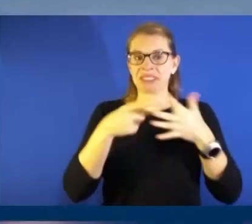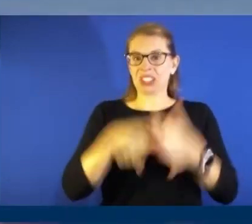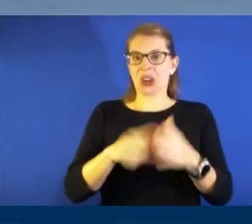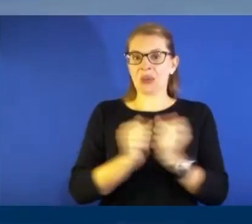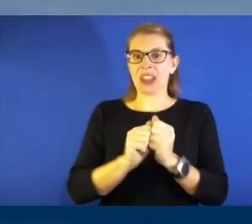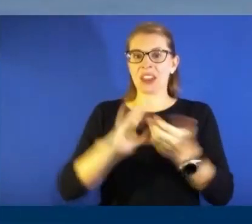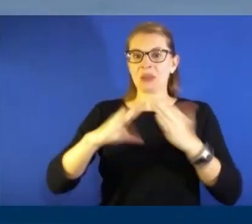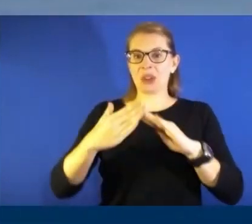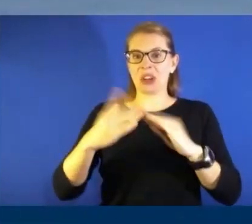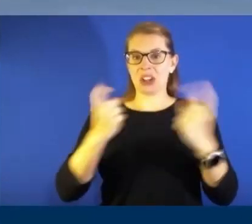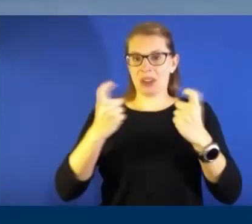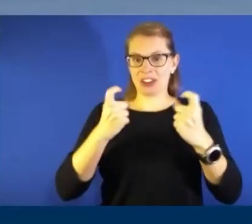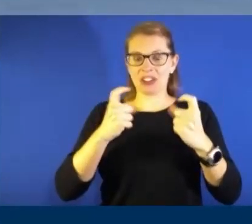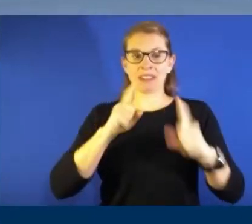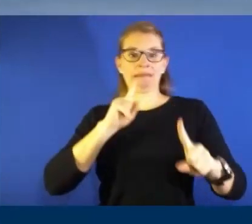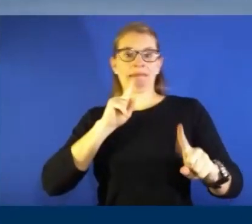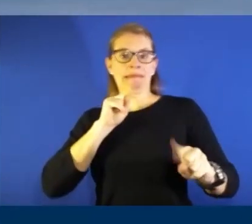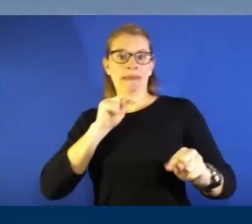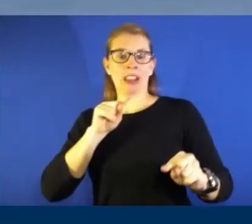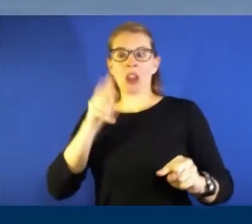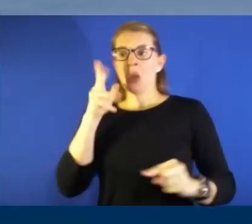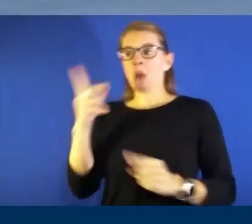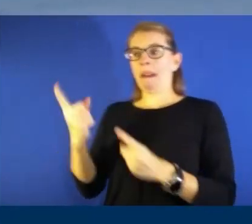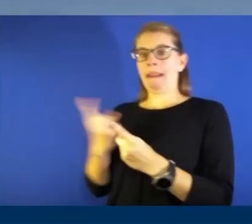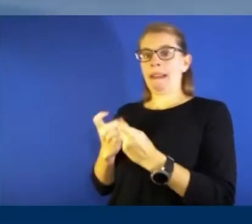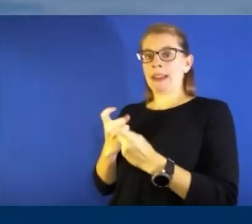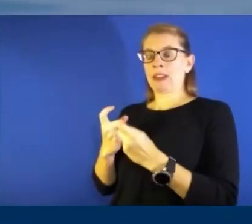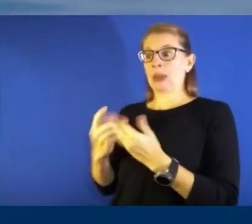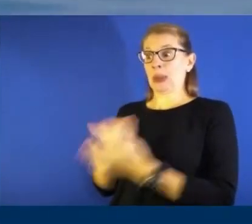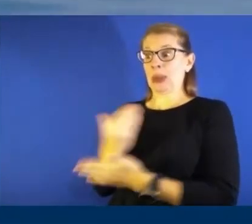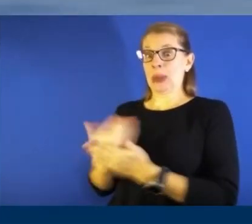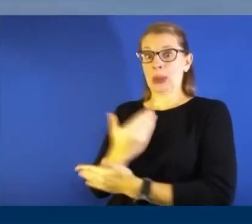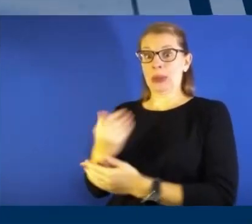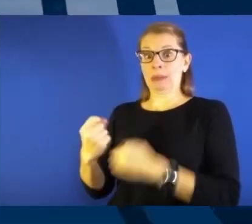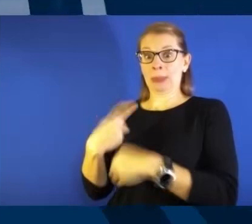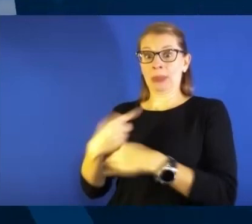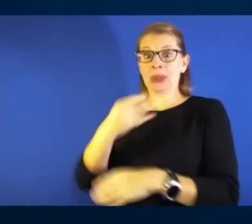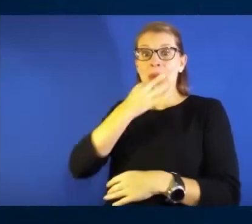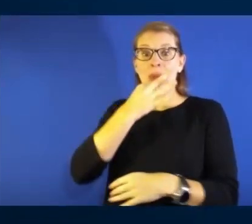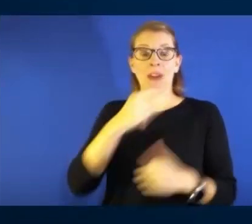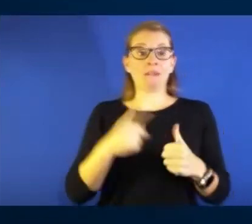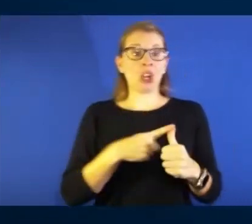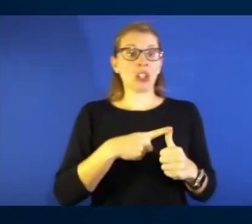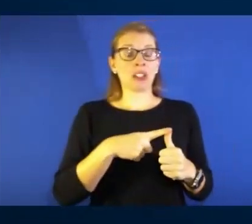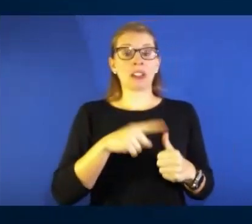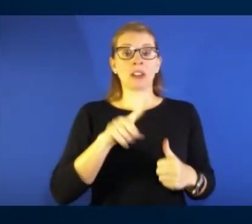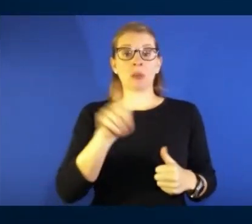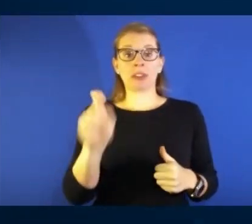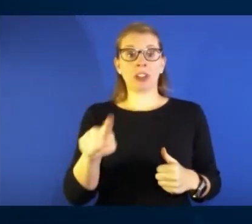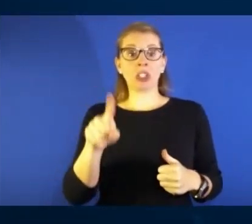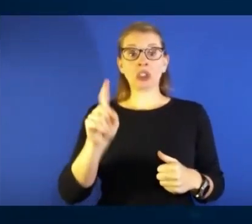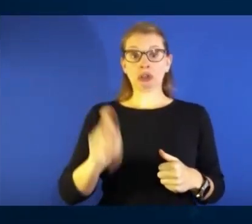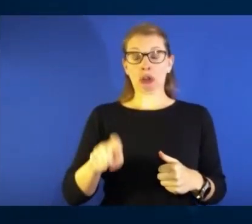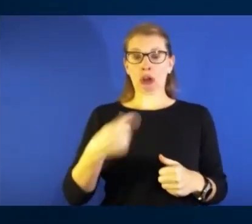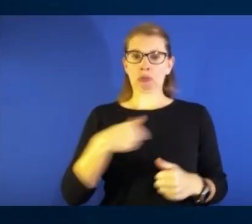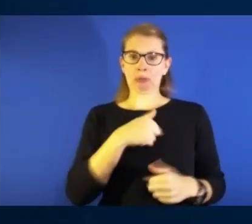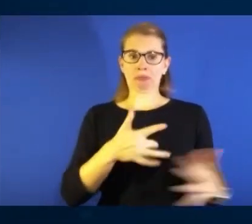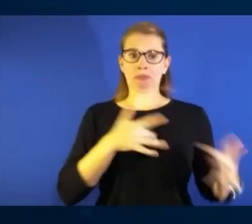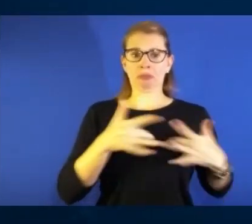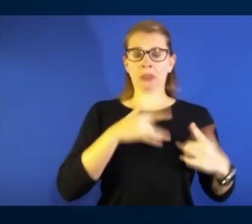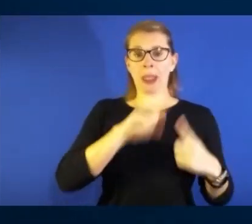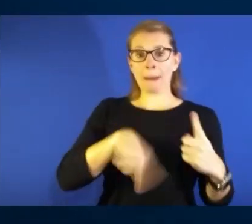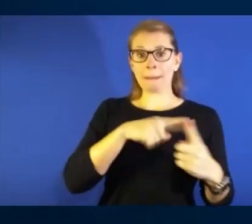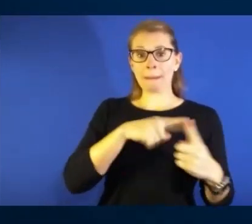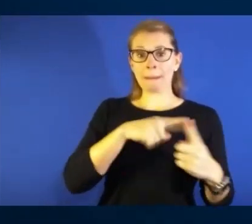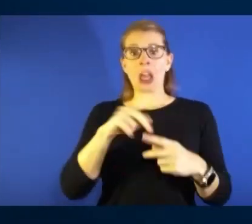get to some that are coming in today here in just a moment. First one is, should we be concerned about